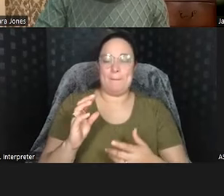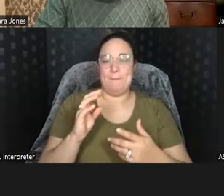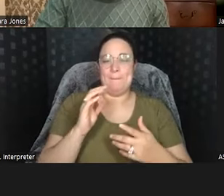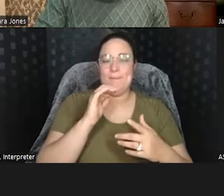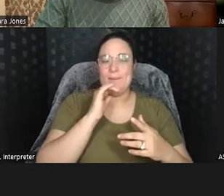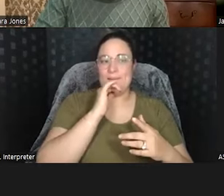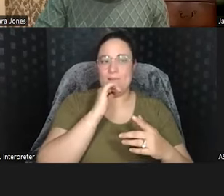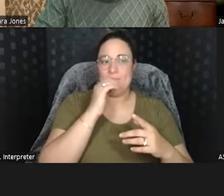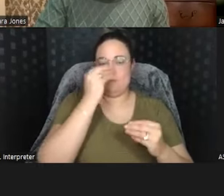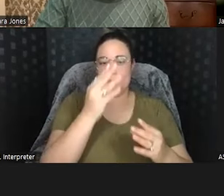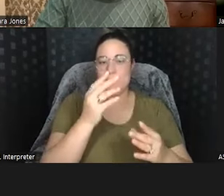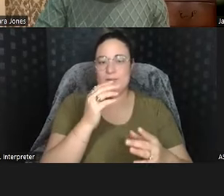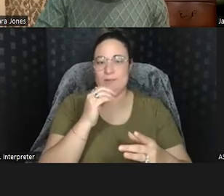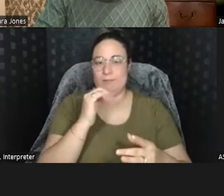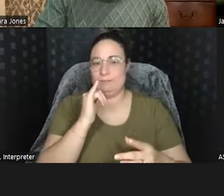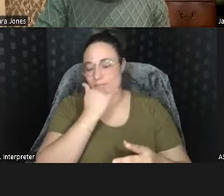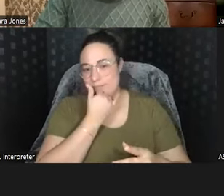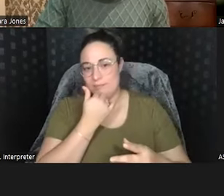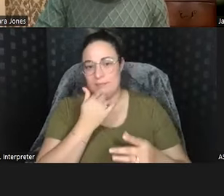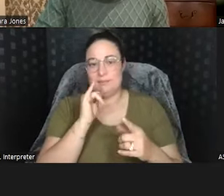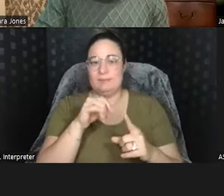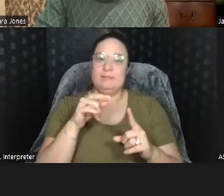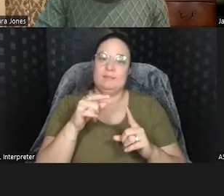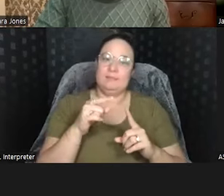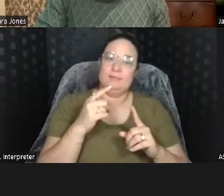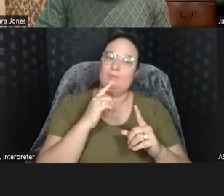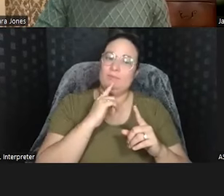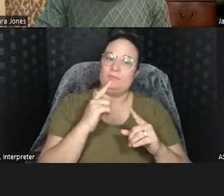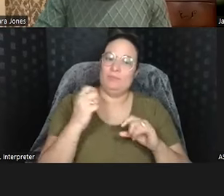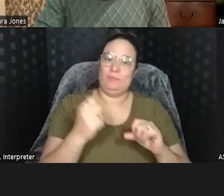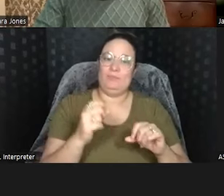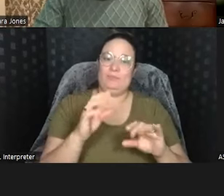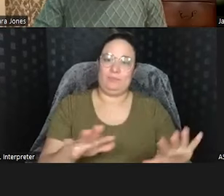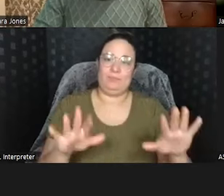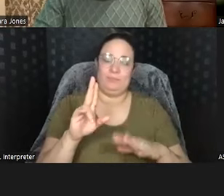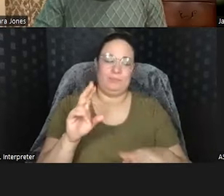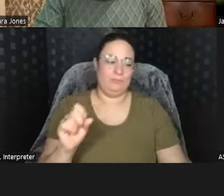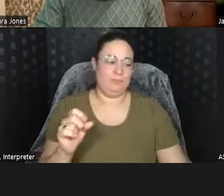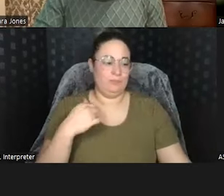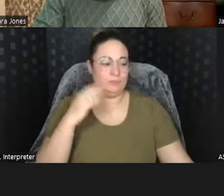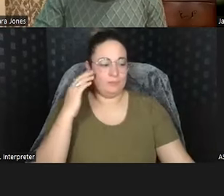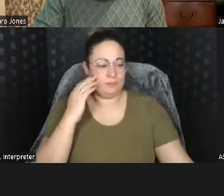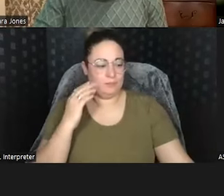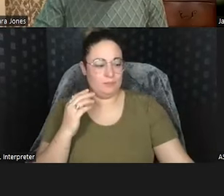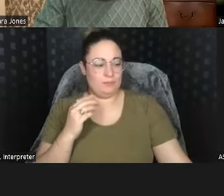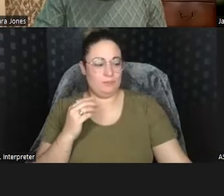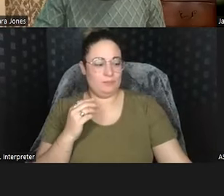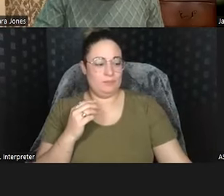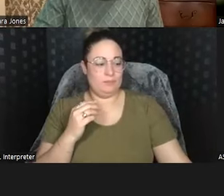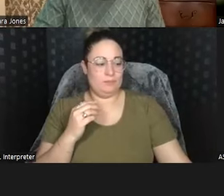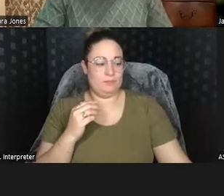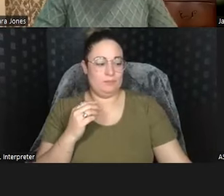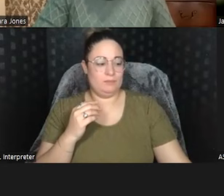disinformation has really been prevalent across the US, and we know it plays a role in systemic